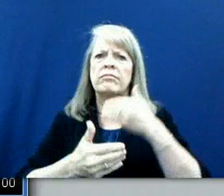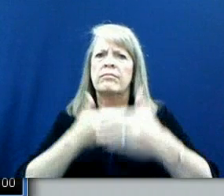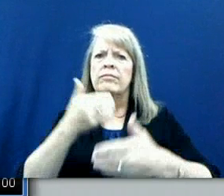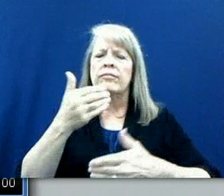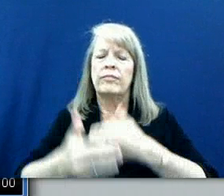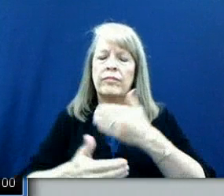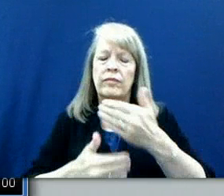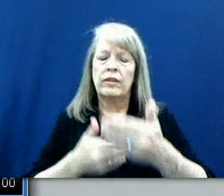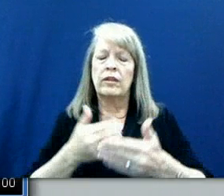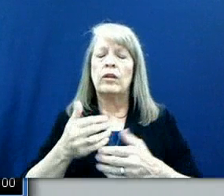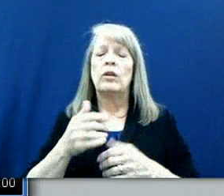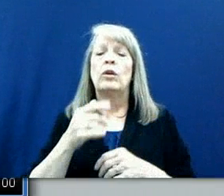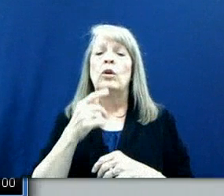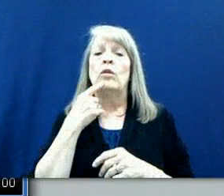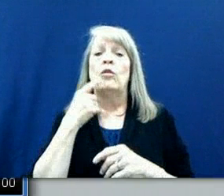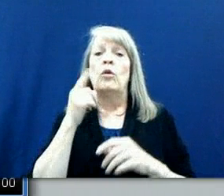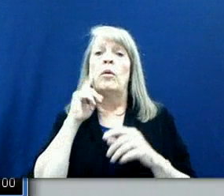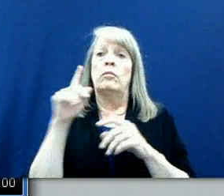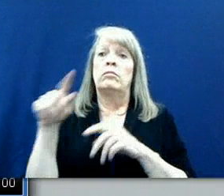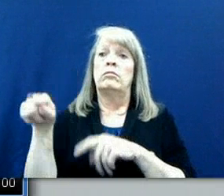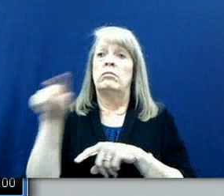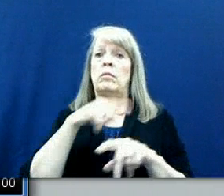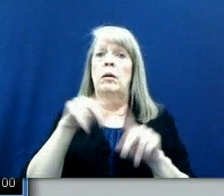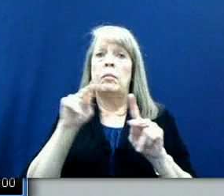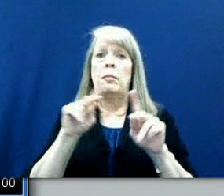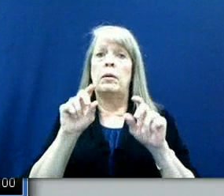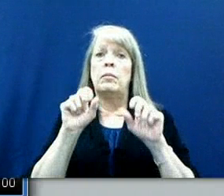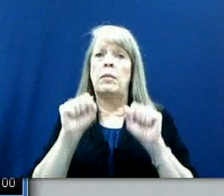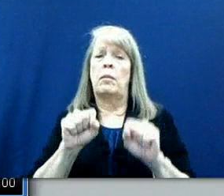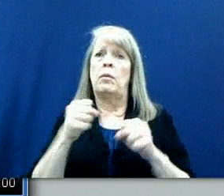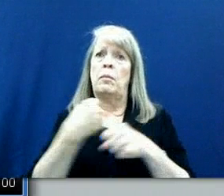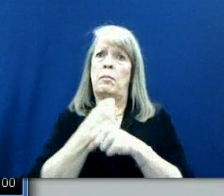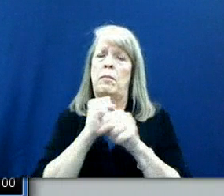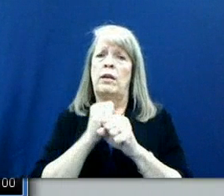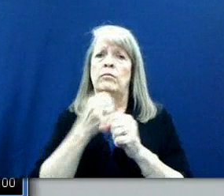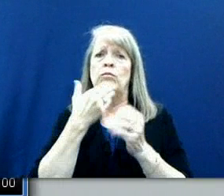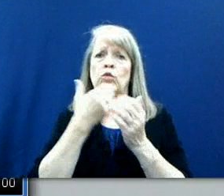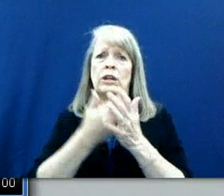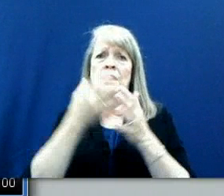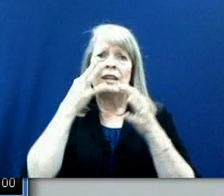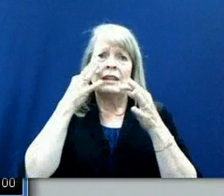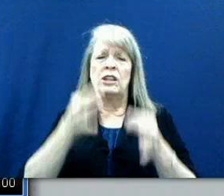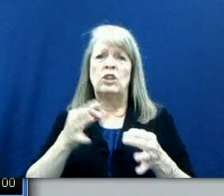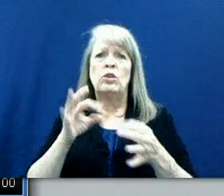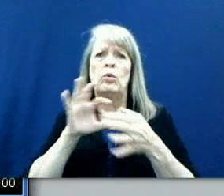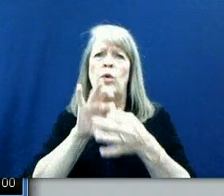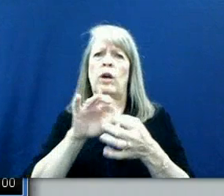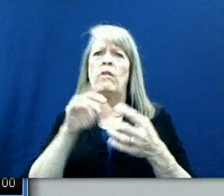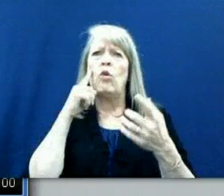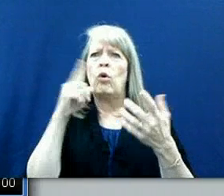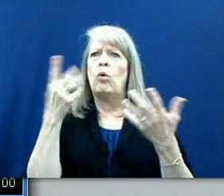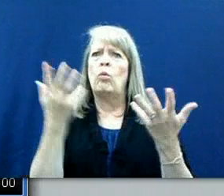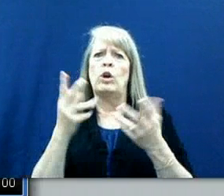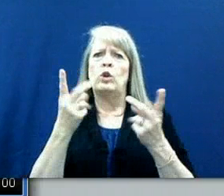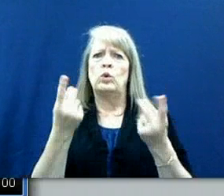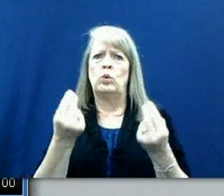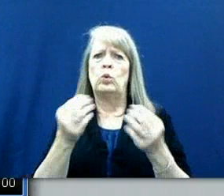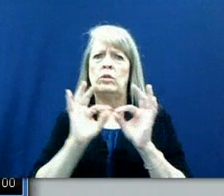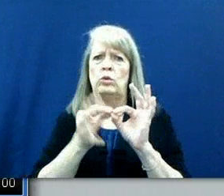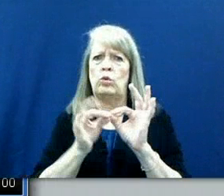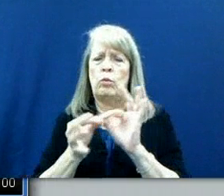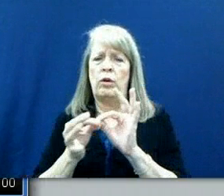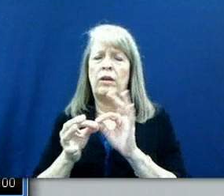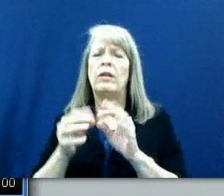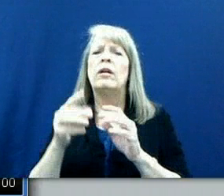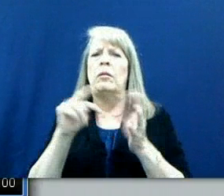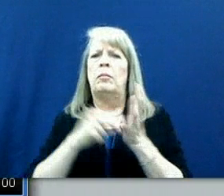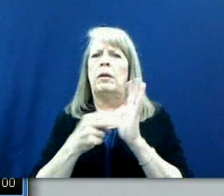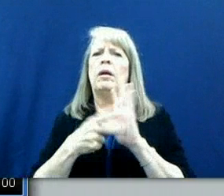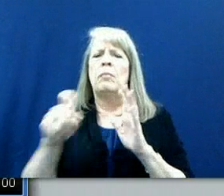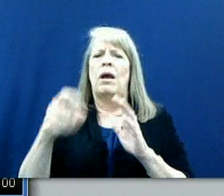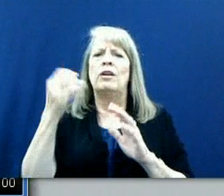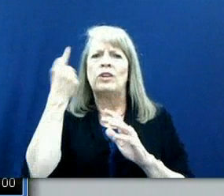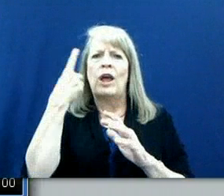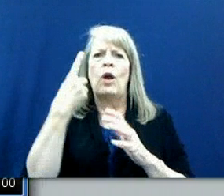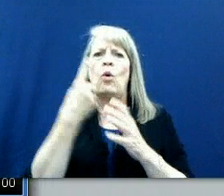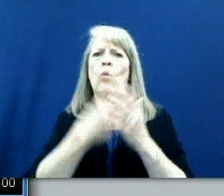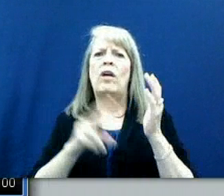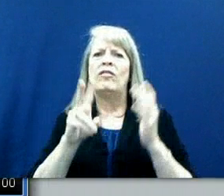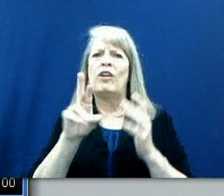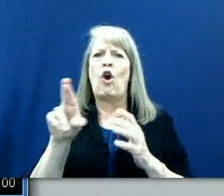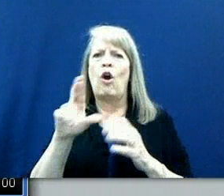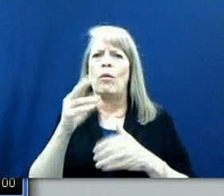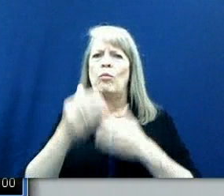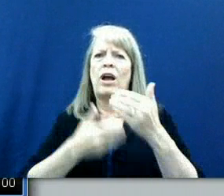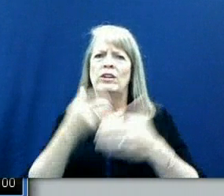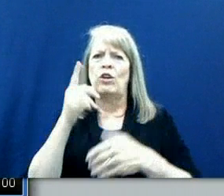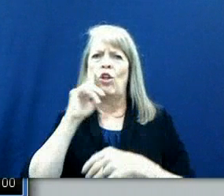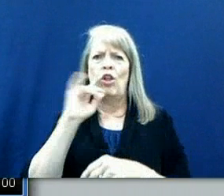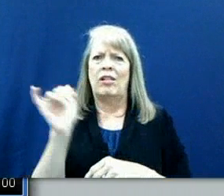In order to make informed decisions around the interpreting process, the interpreter must have a working knowledge of the VR process, the system